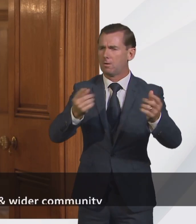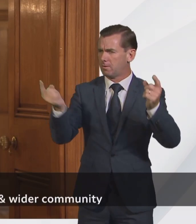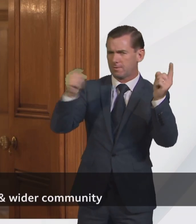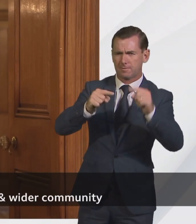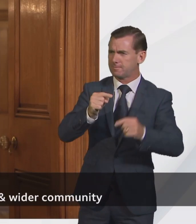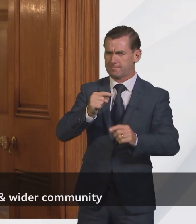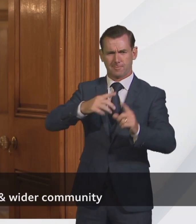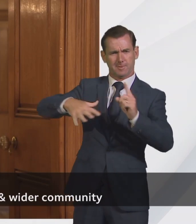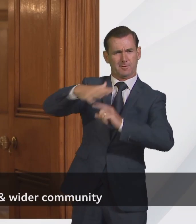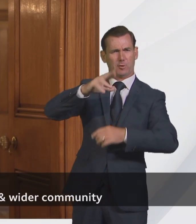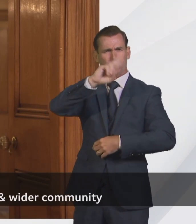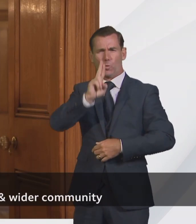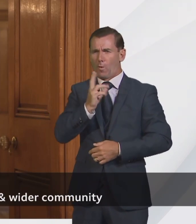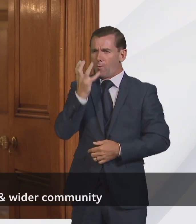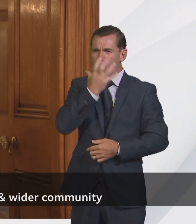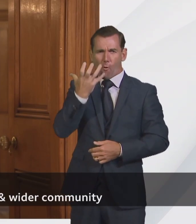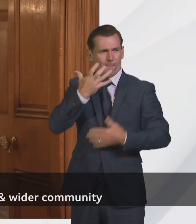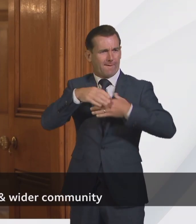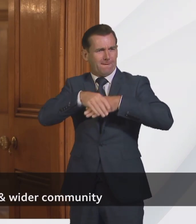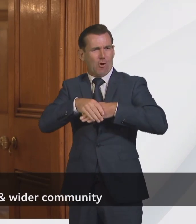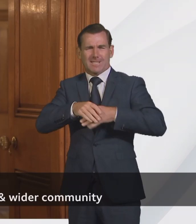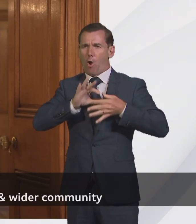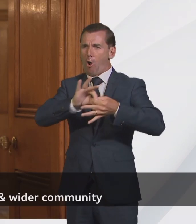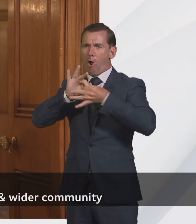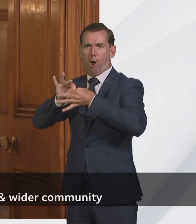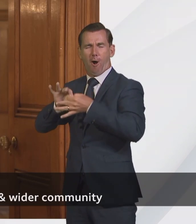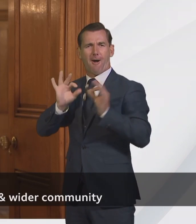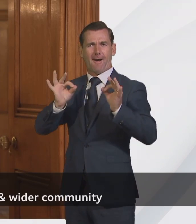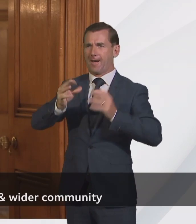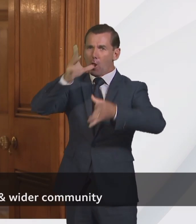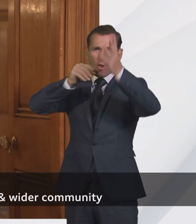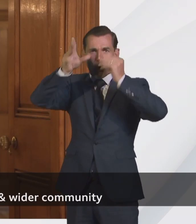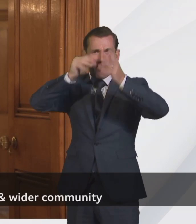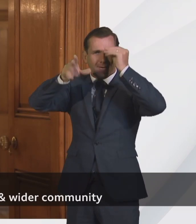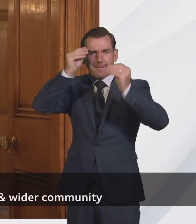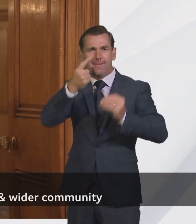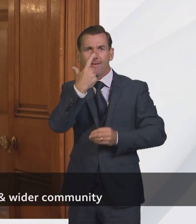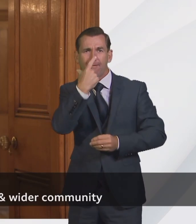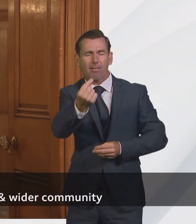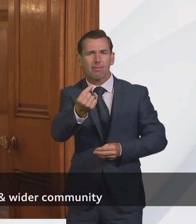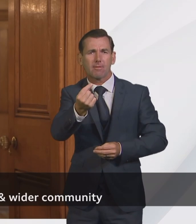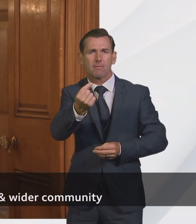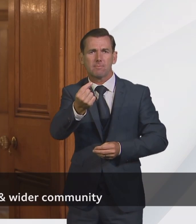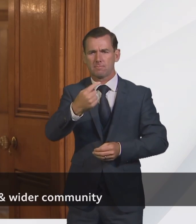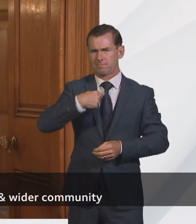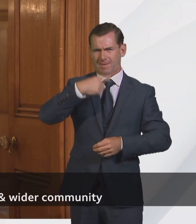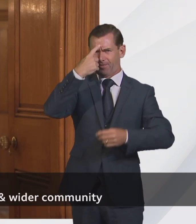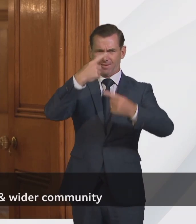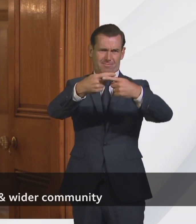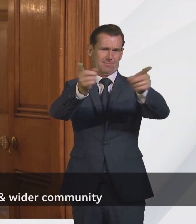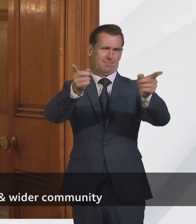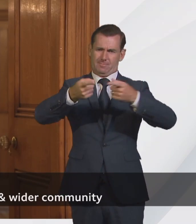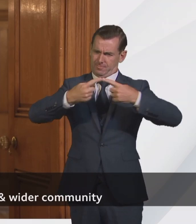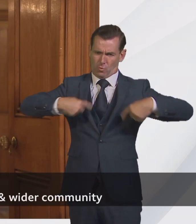friendly environment where they have the opportunity to learn. I think all of us who've seen